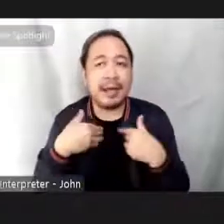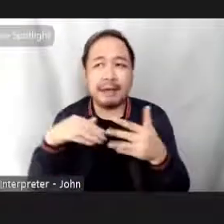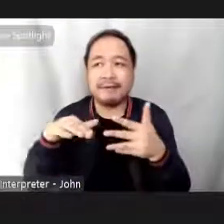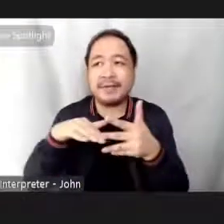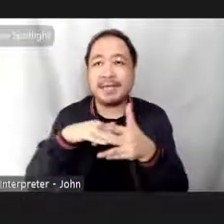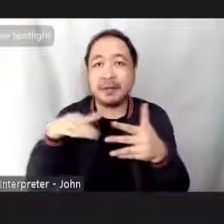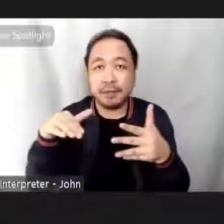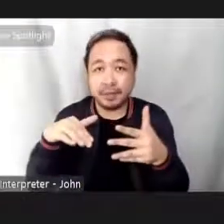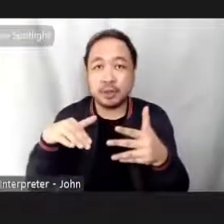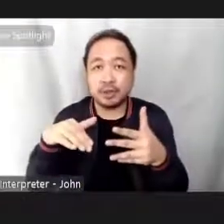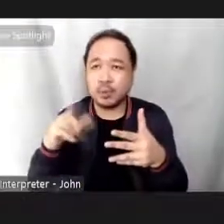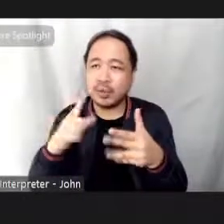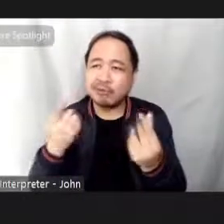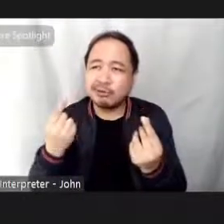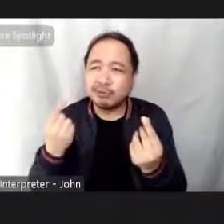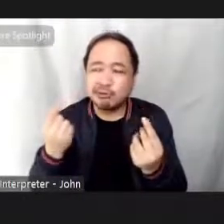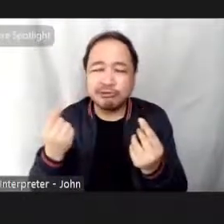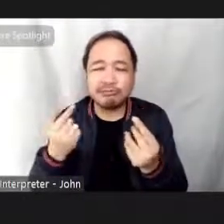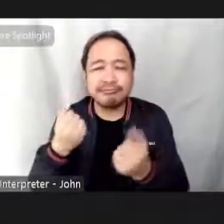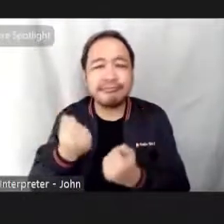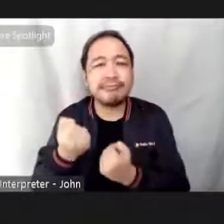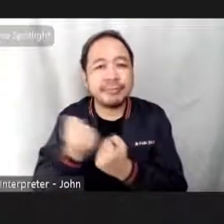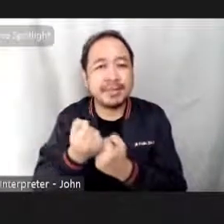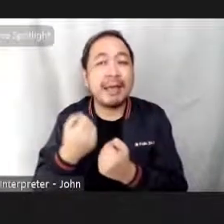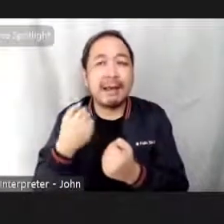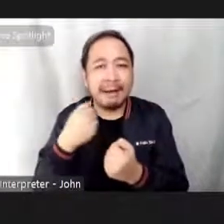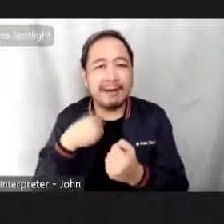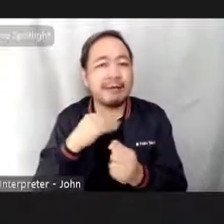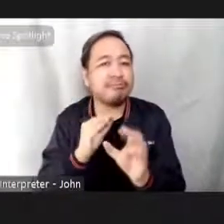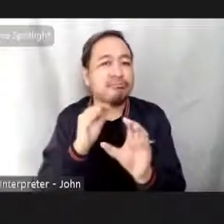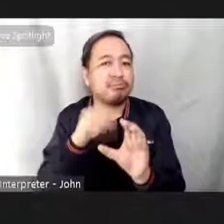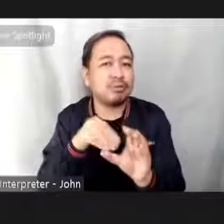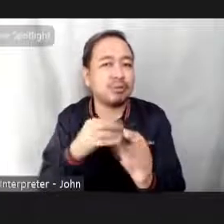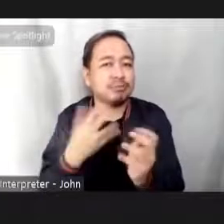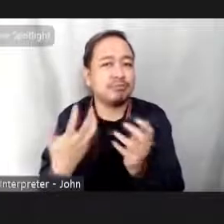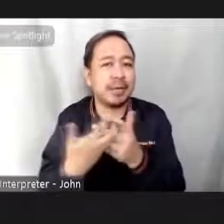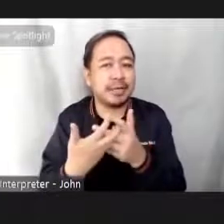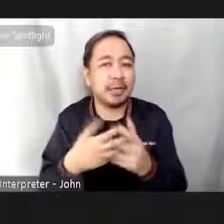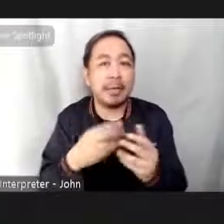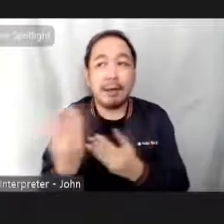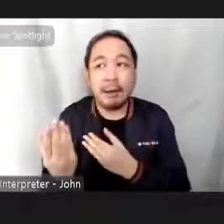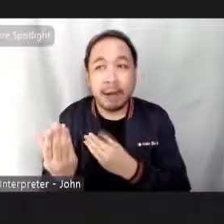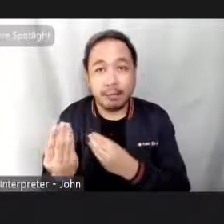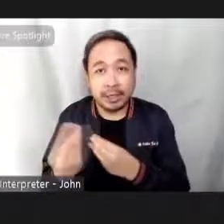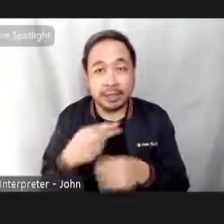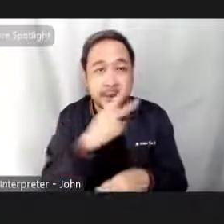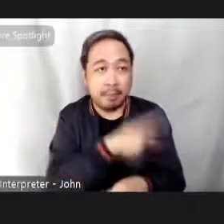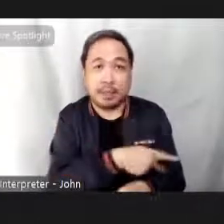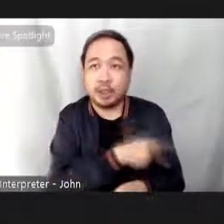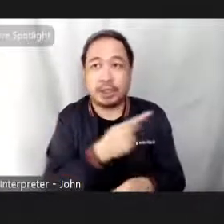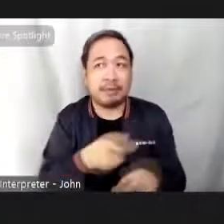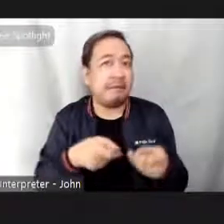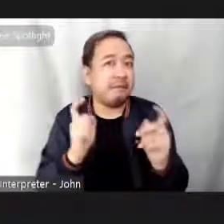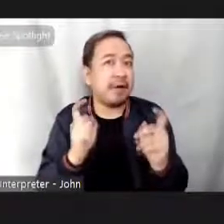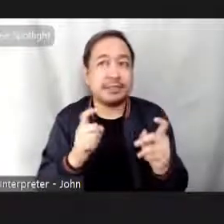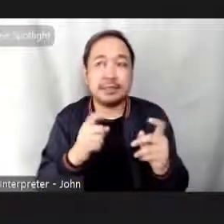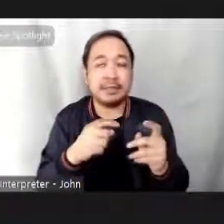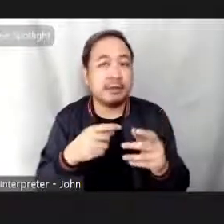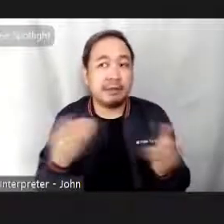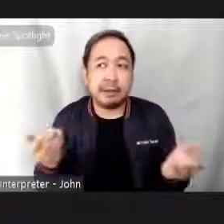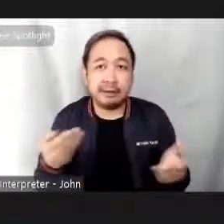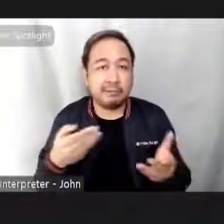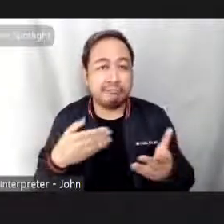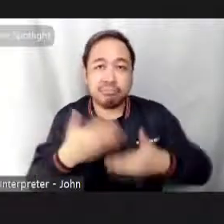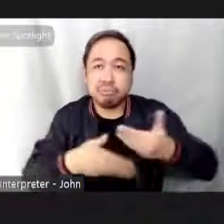are entered individually. Updates of these patients are facilitated quickly because of its